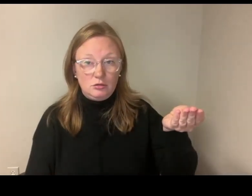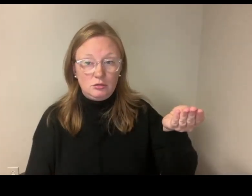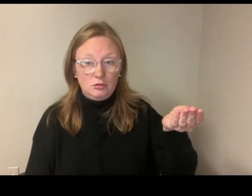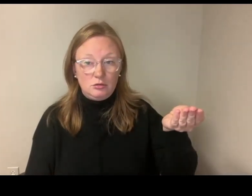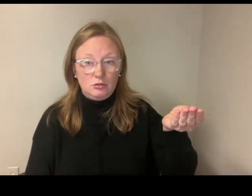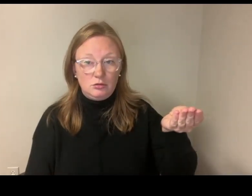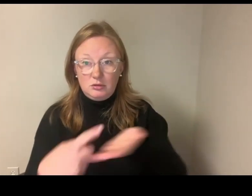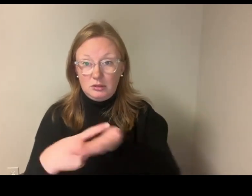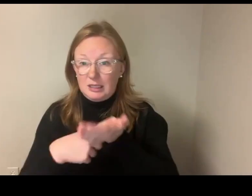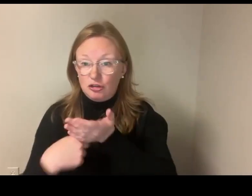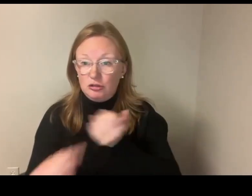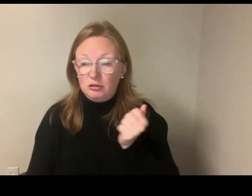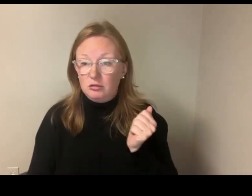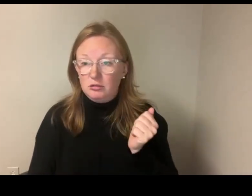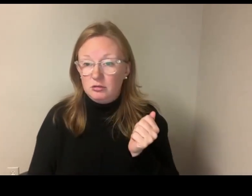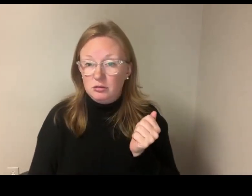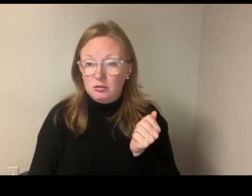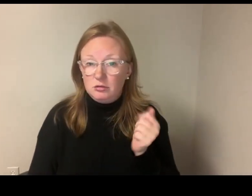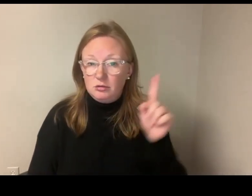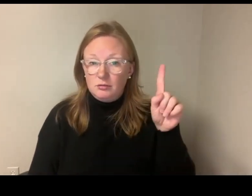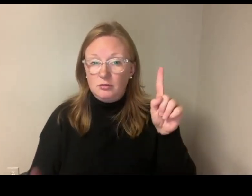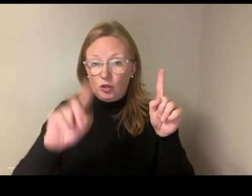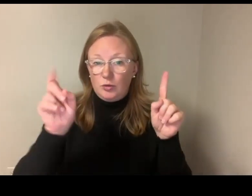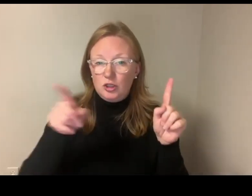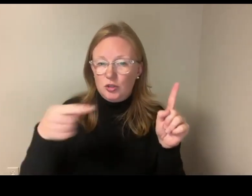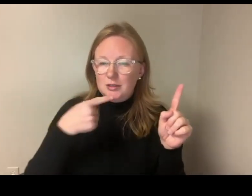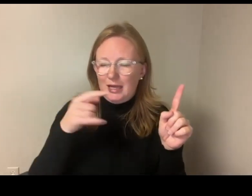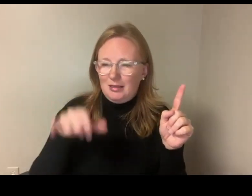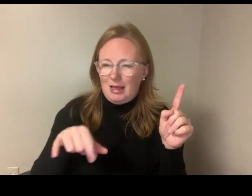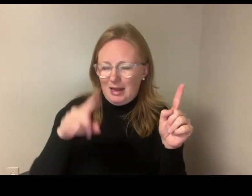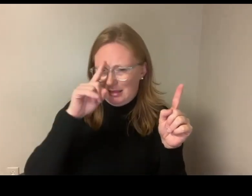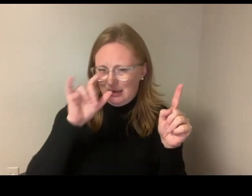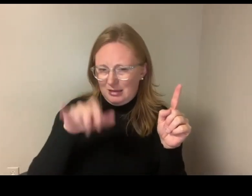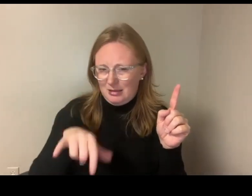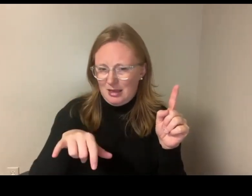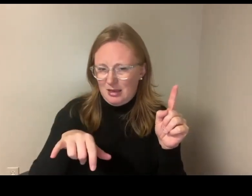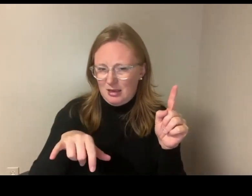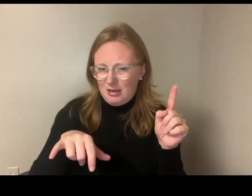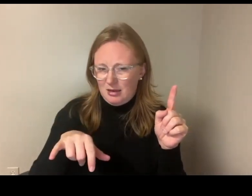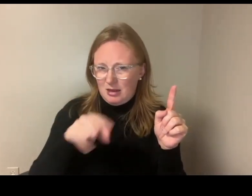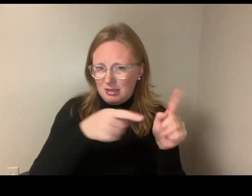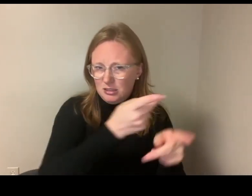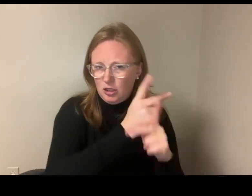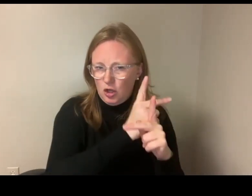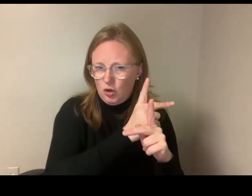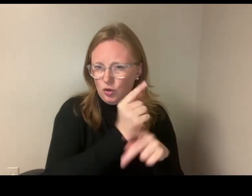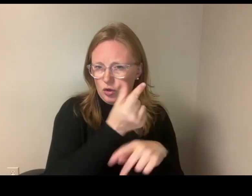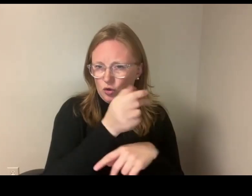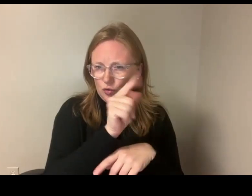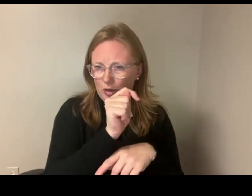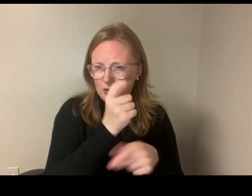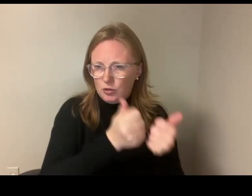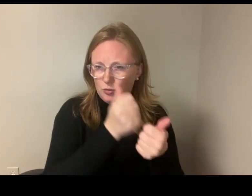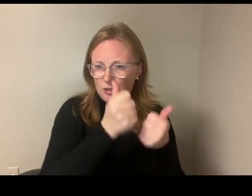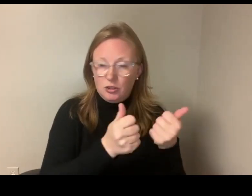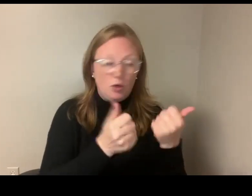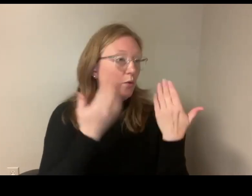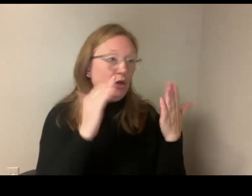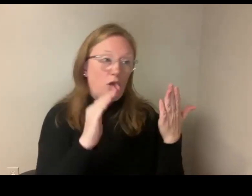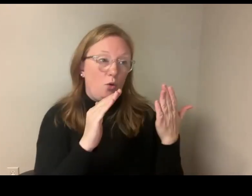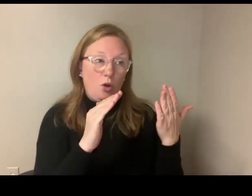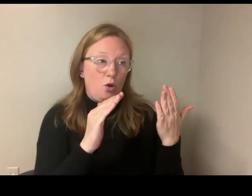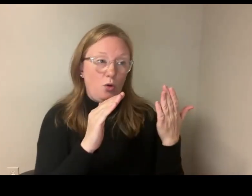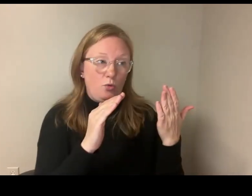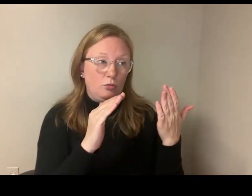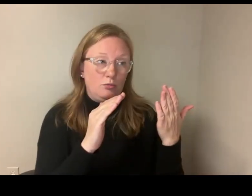Again, discussion? I have a question, and I think you said this, Ed, and it went by me. Is this a loan or a grant? We won't know until the time